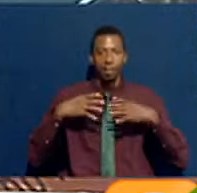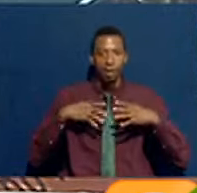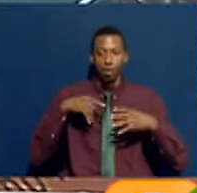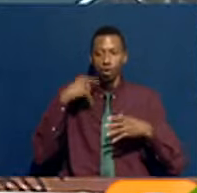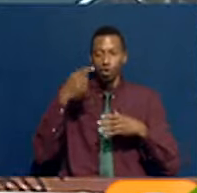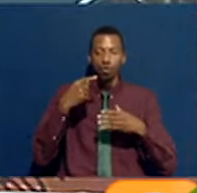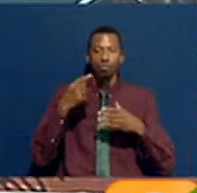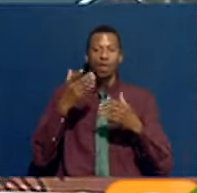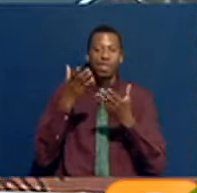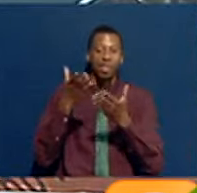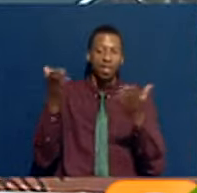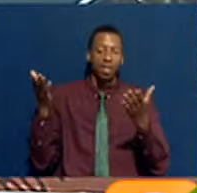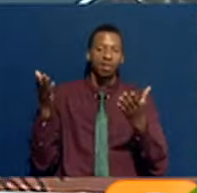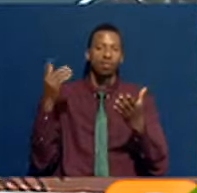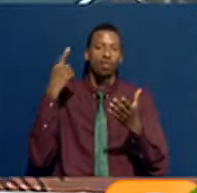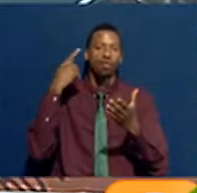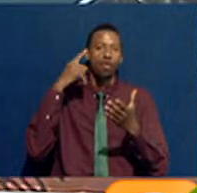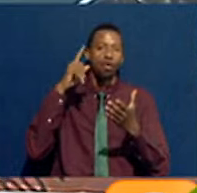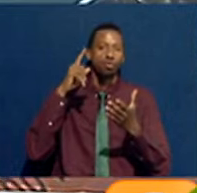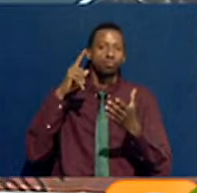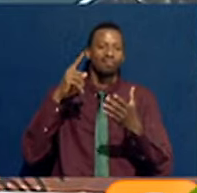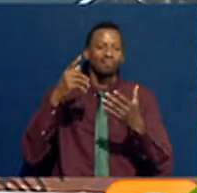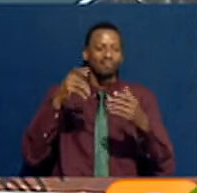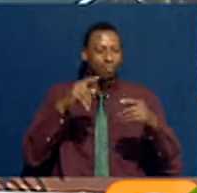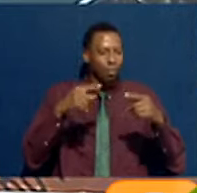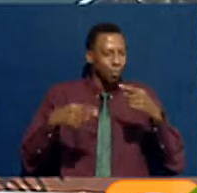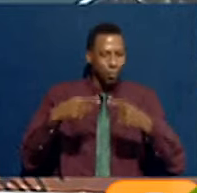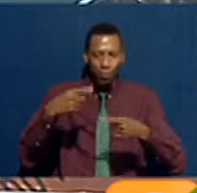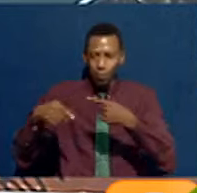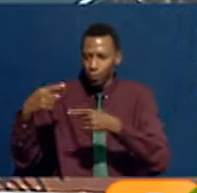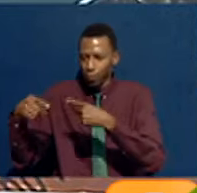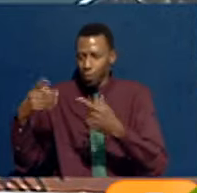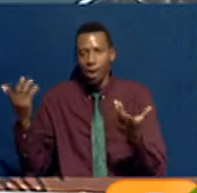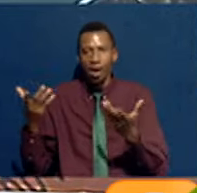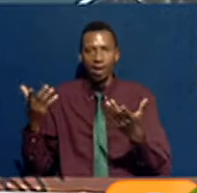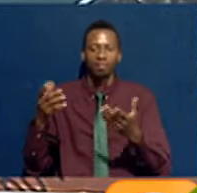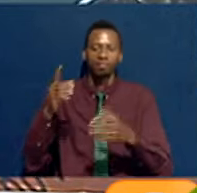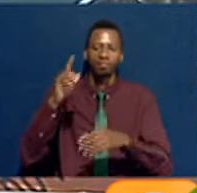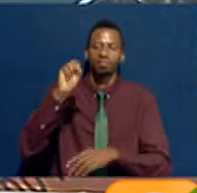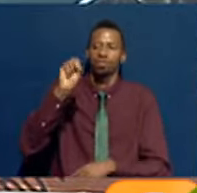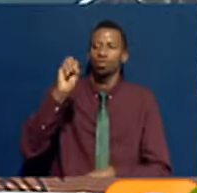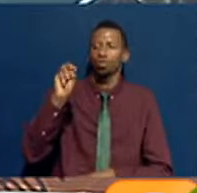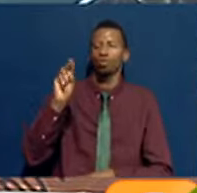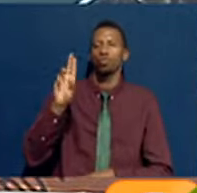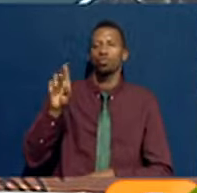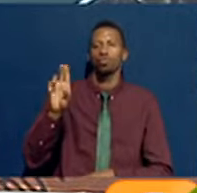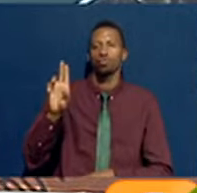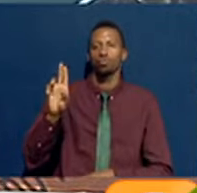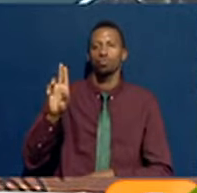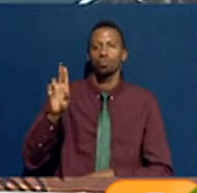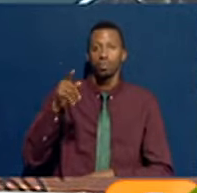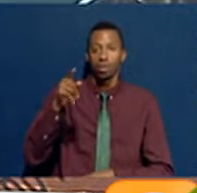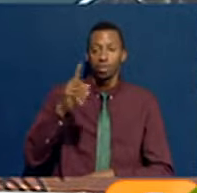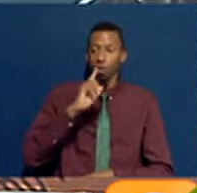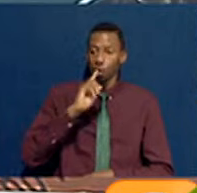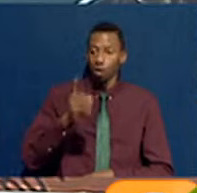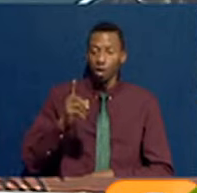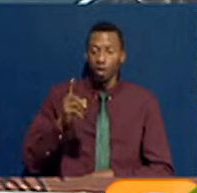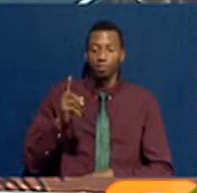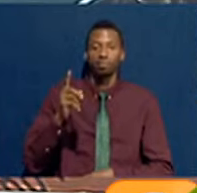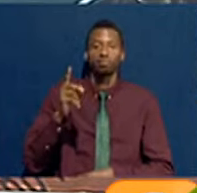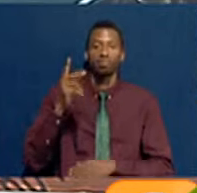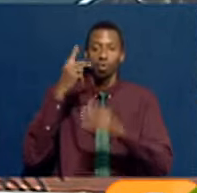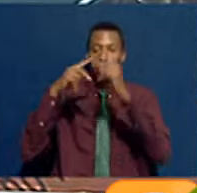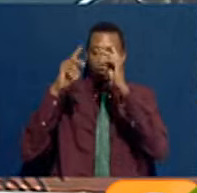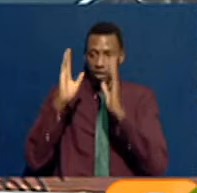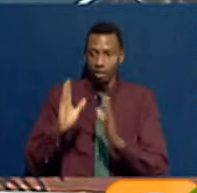border clashes. Speaking during his visit to Kisumu, the president directed Interior CS Professor Kithire Kindiki to rather